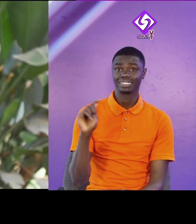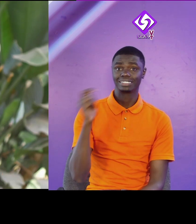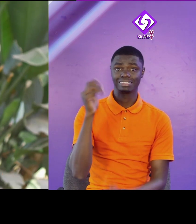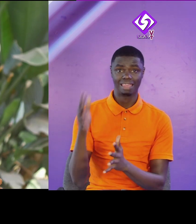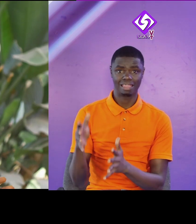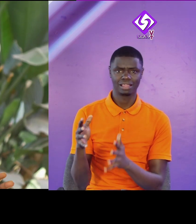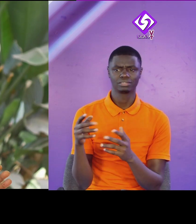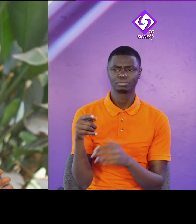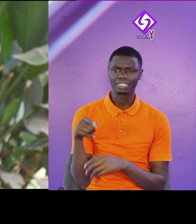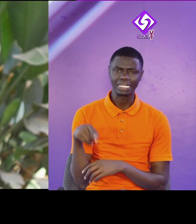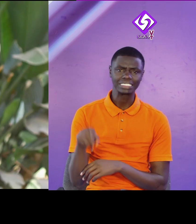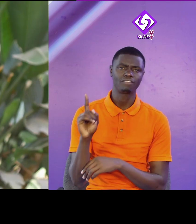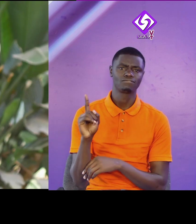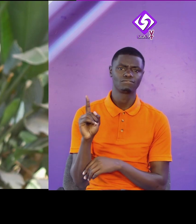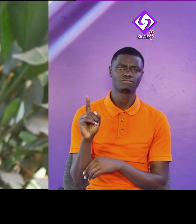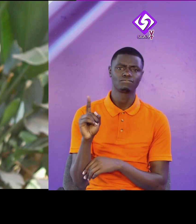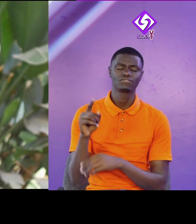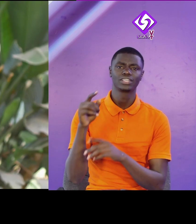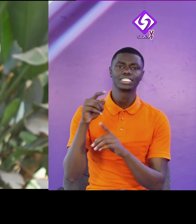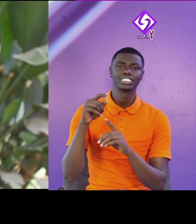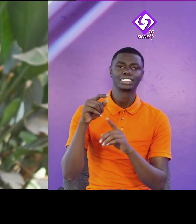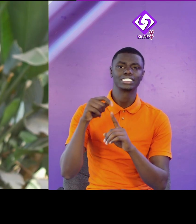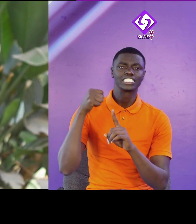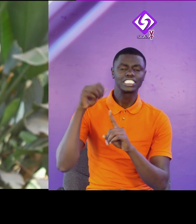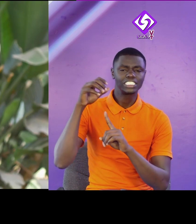much a champion for safeguarding.